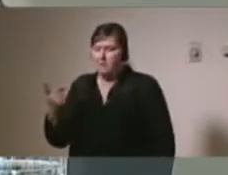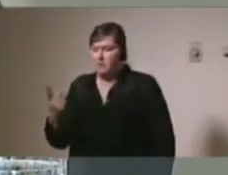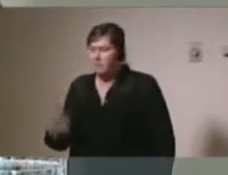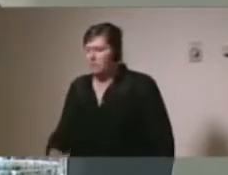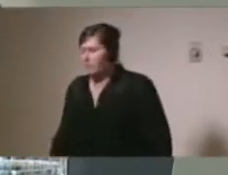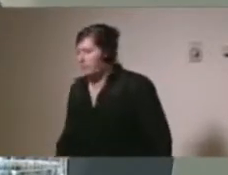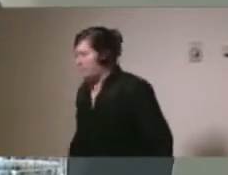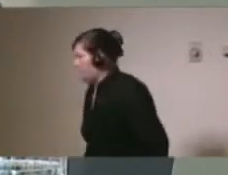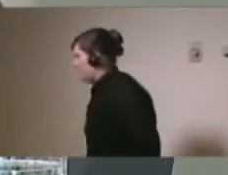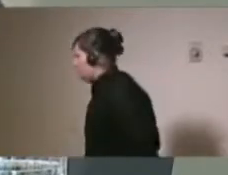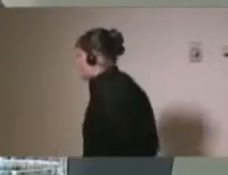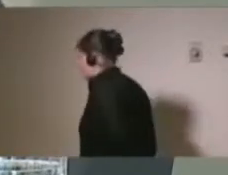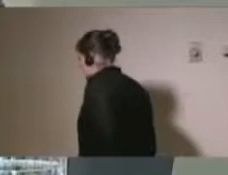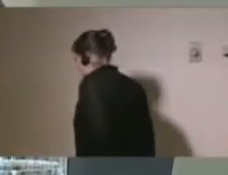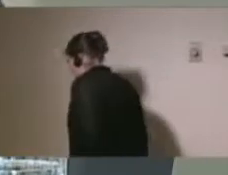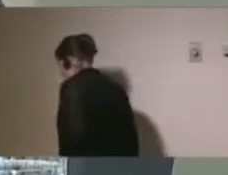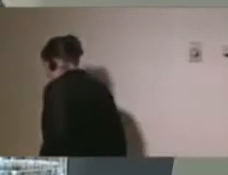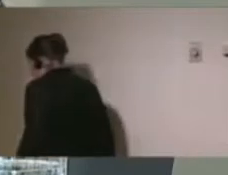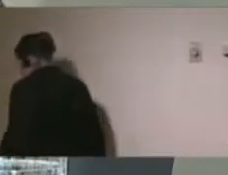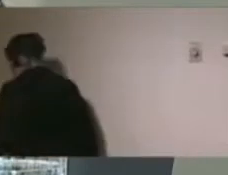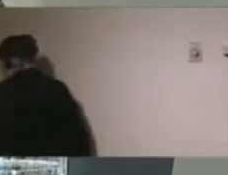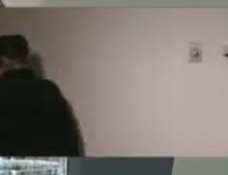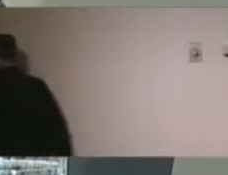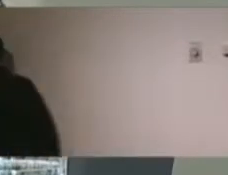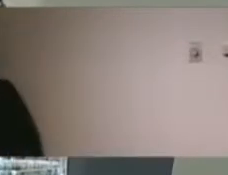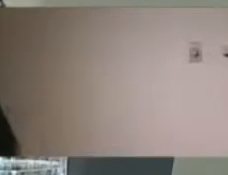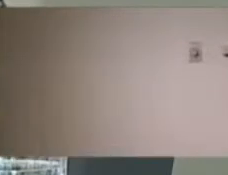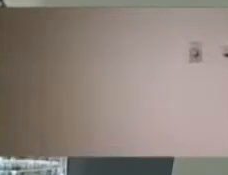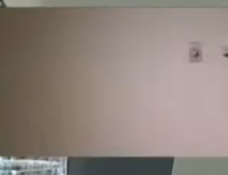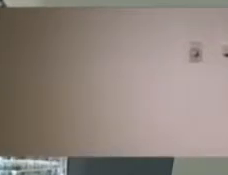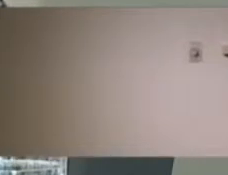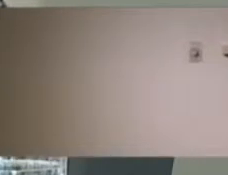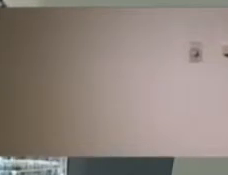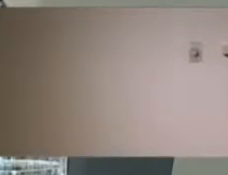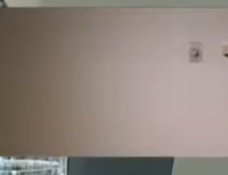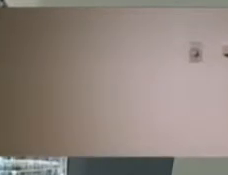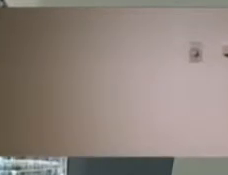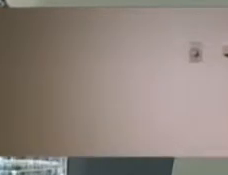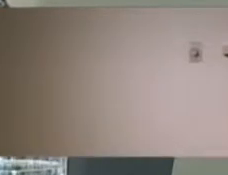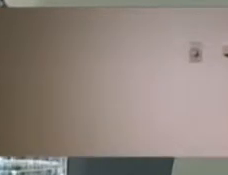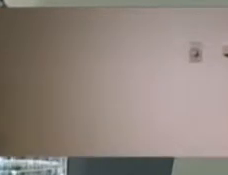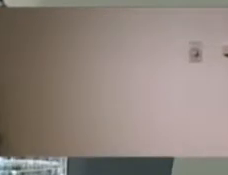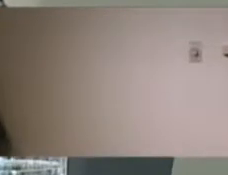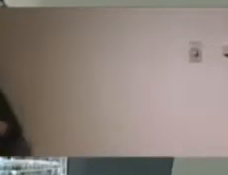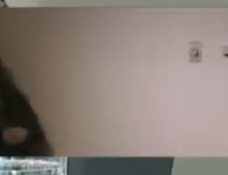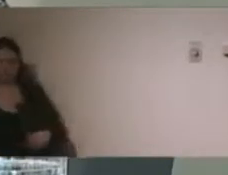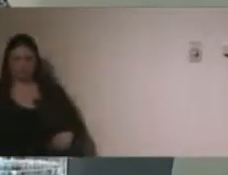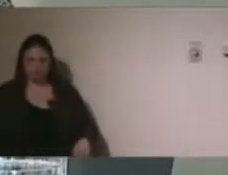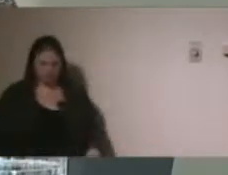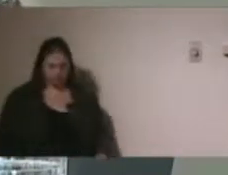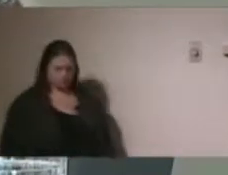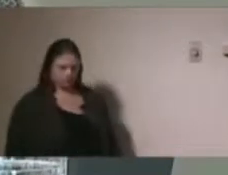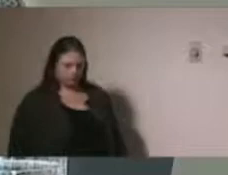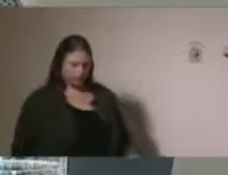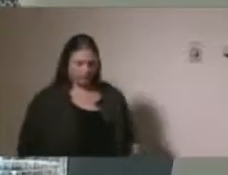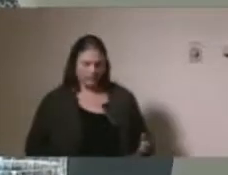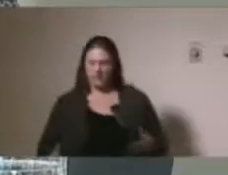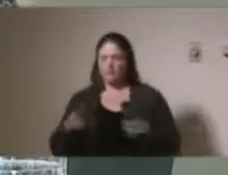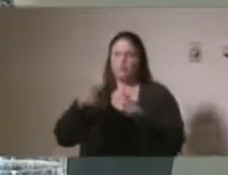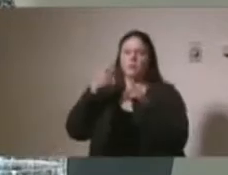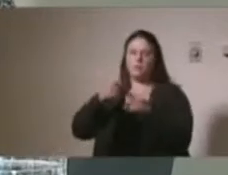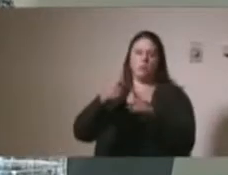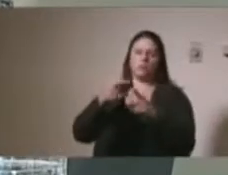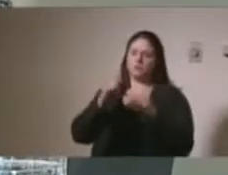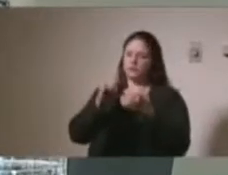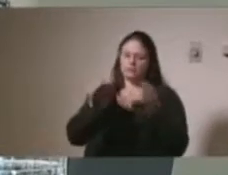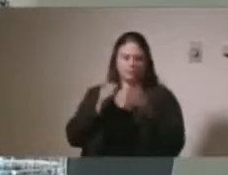So we're really a small bank and based in France, and we're not really a competitor. As far as